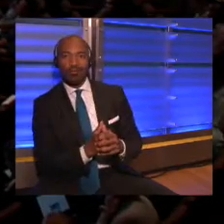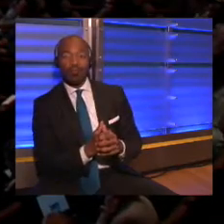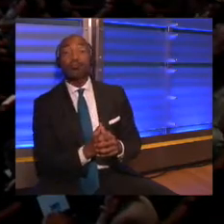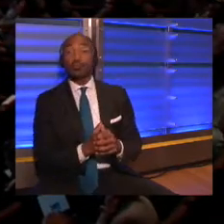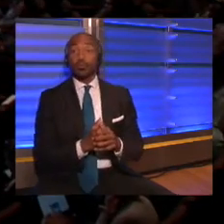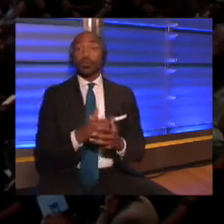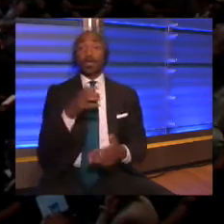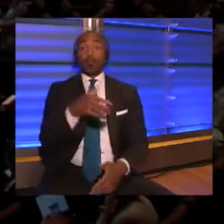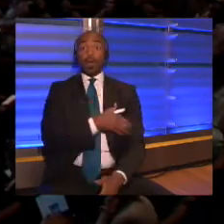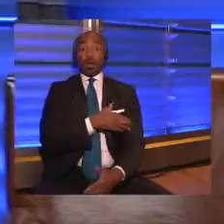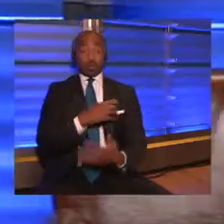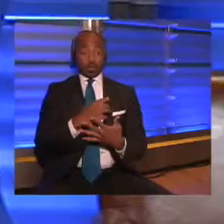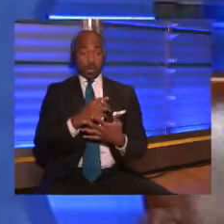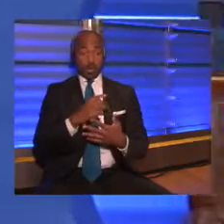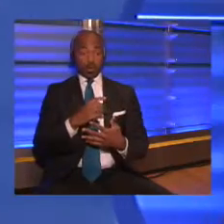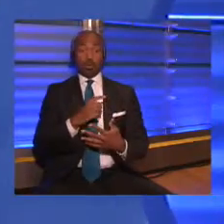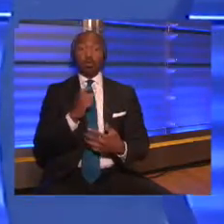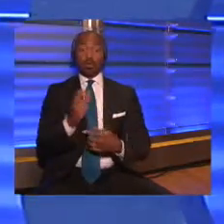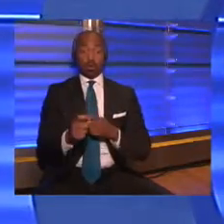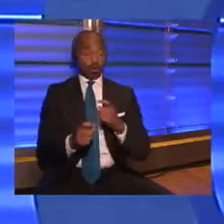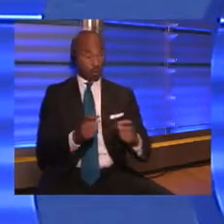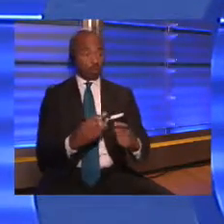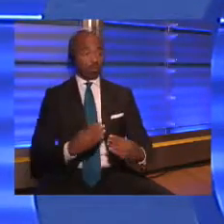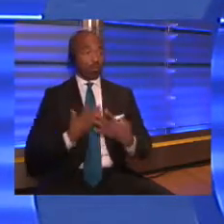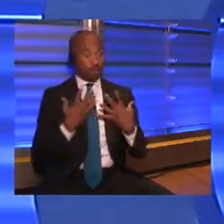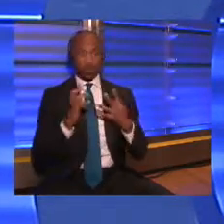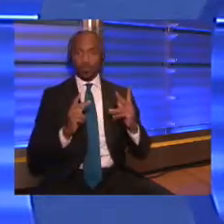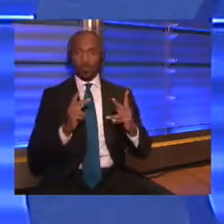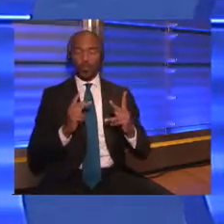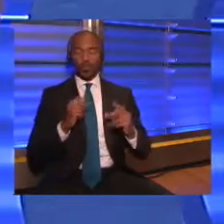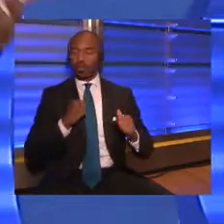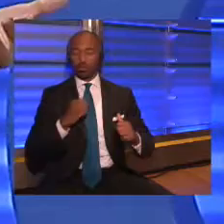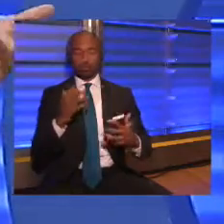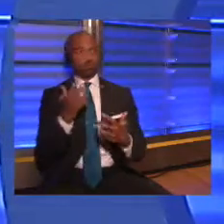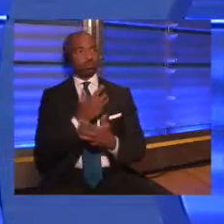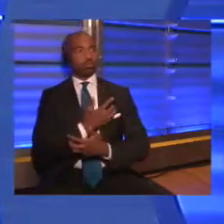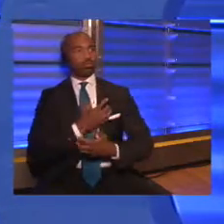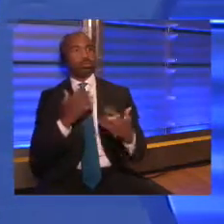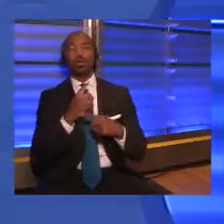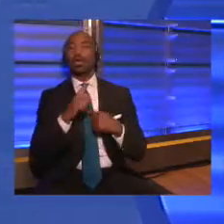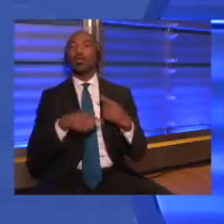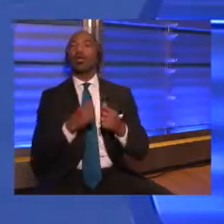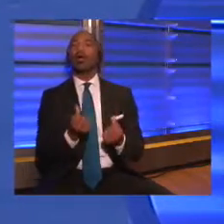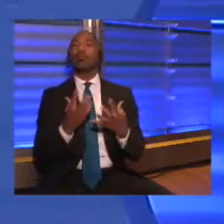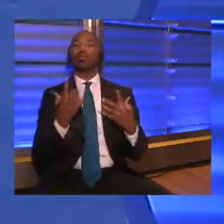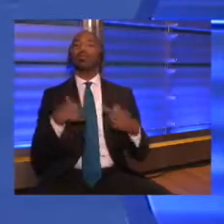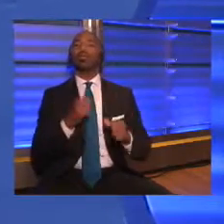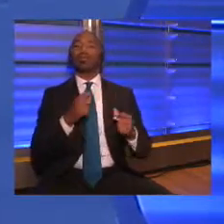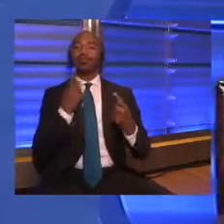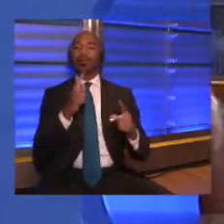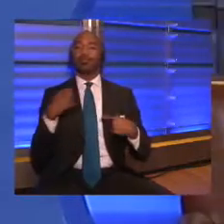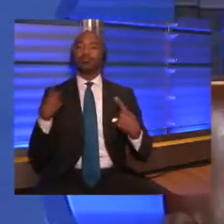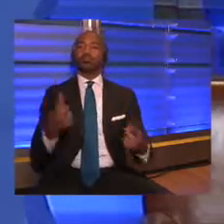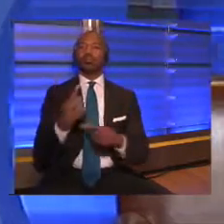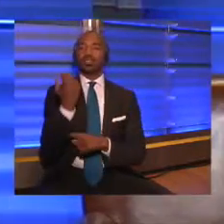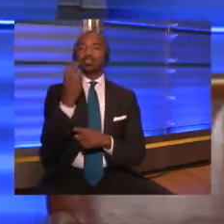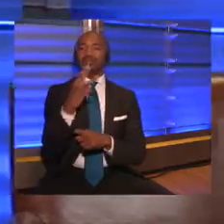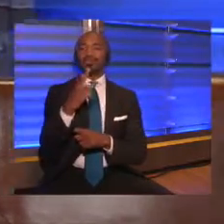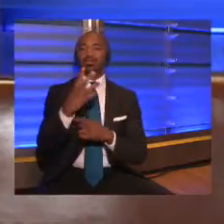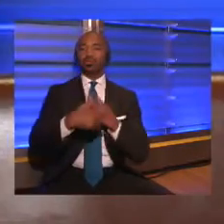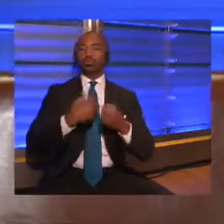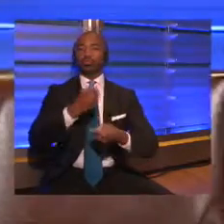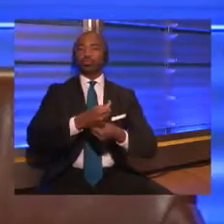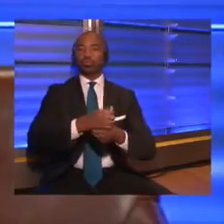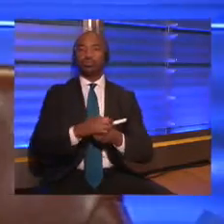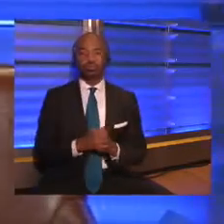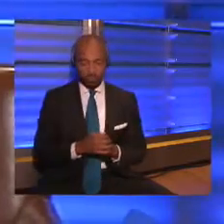power that it's generated has blown us away about how much we've been able to accomplish over this 16-year period,